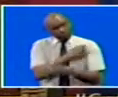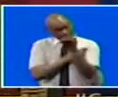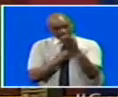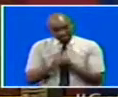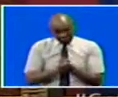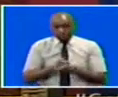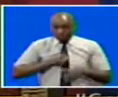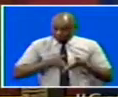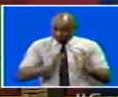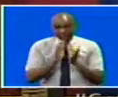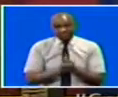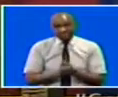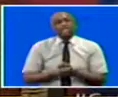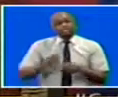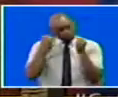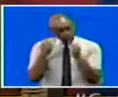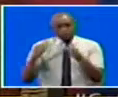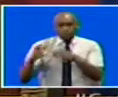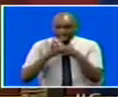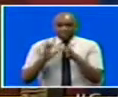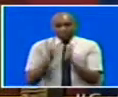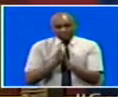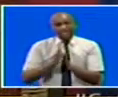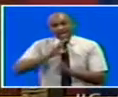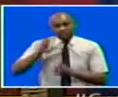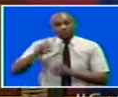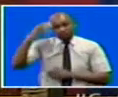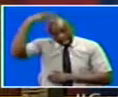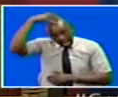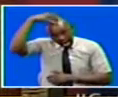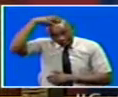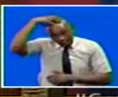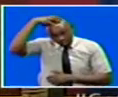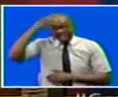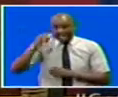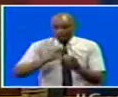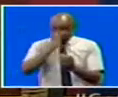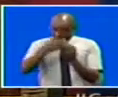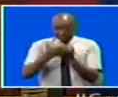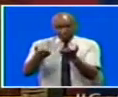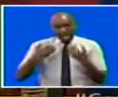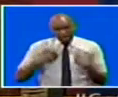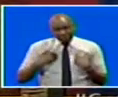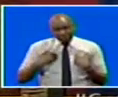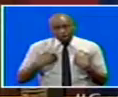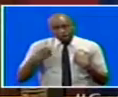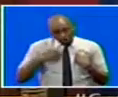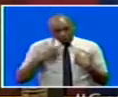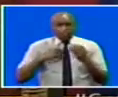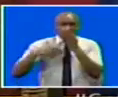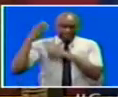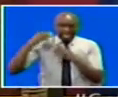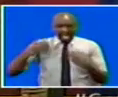Our strong collaboration with the county government of Lamu has enabled the rehabilitation of a